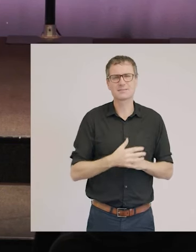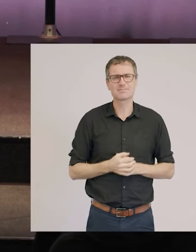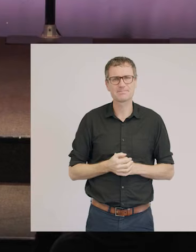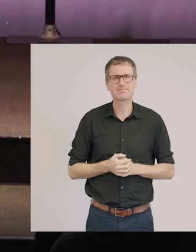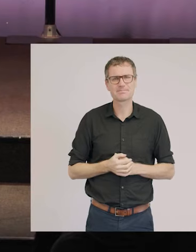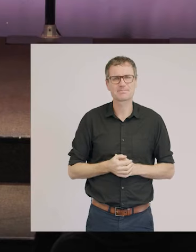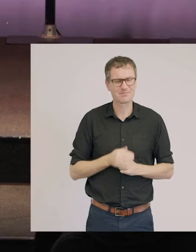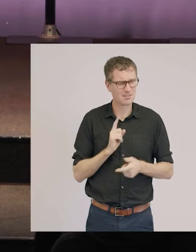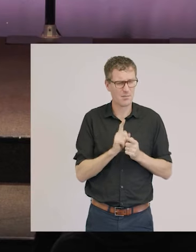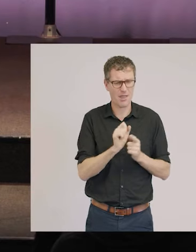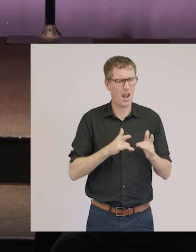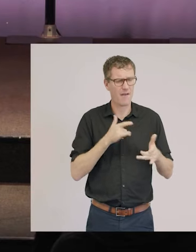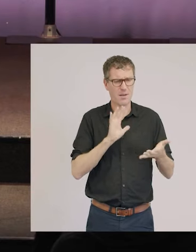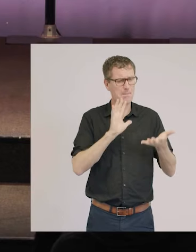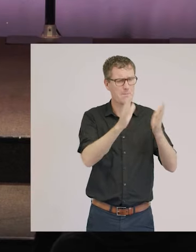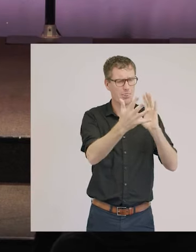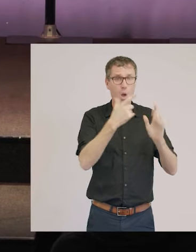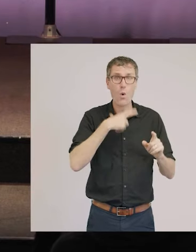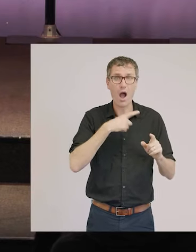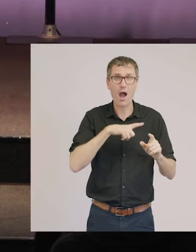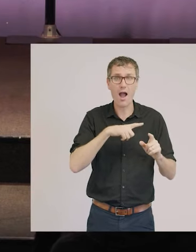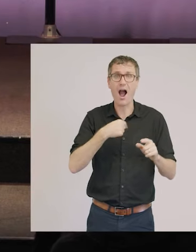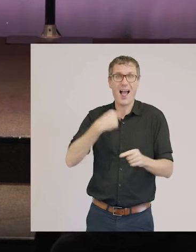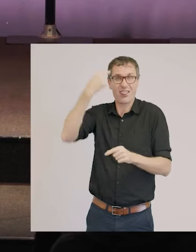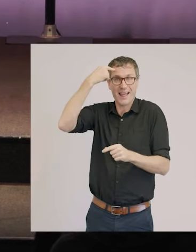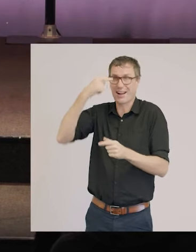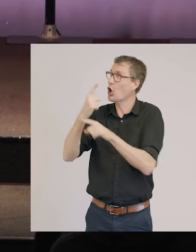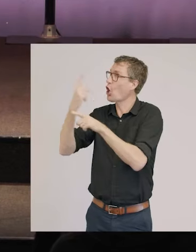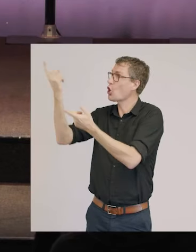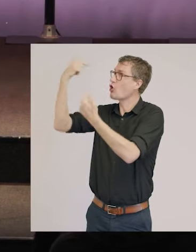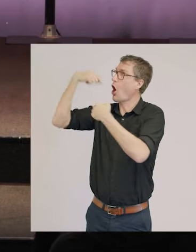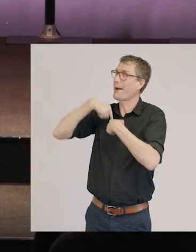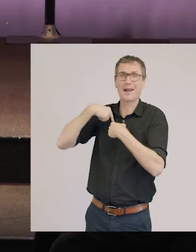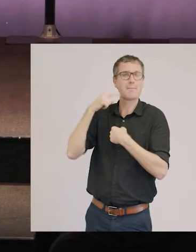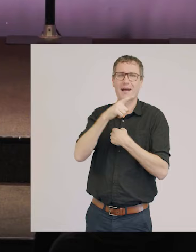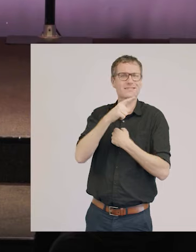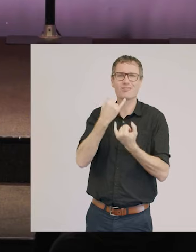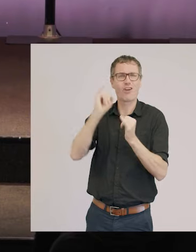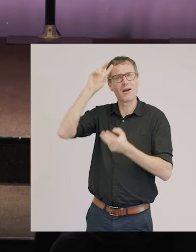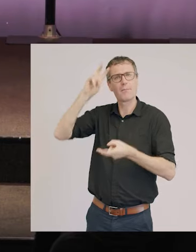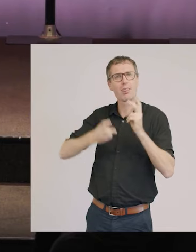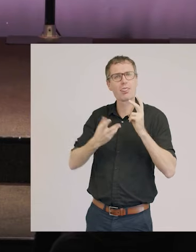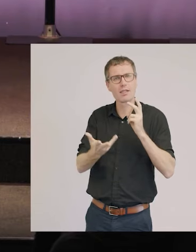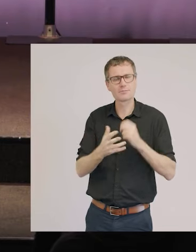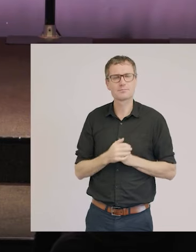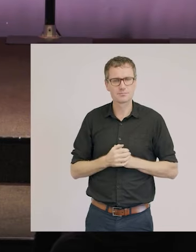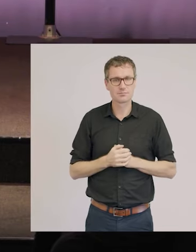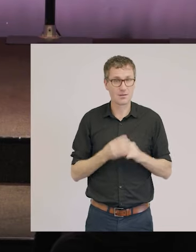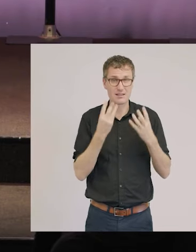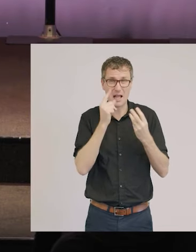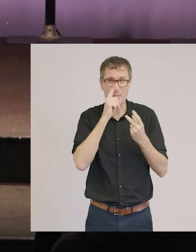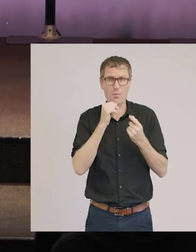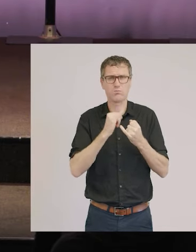but they come to realize when things are just too late or things are in just such a mess. And so we've just got to be so careful,